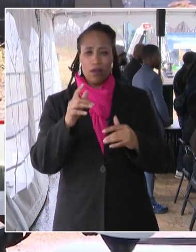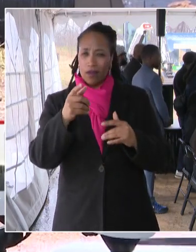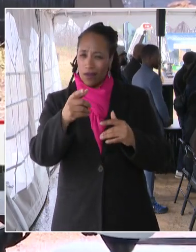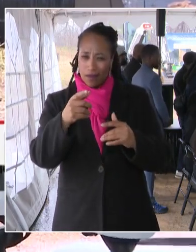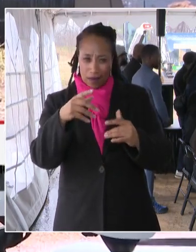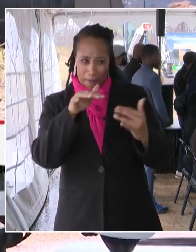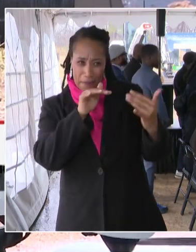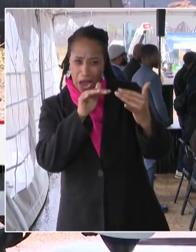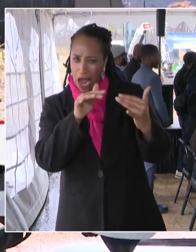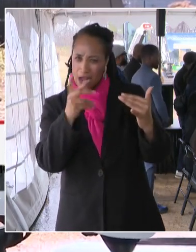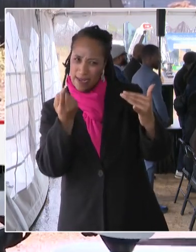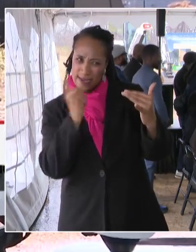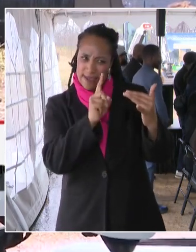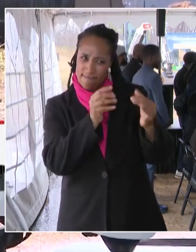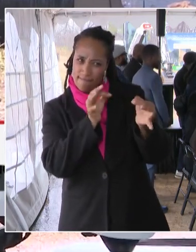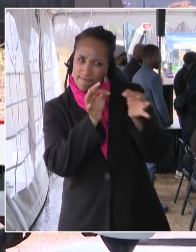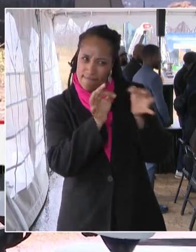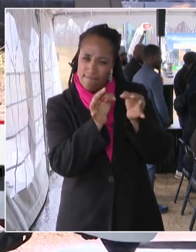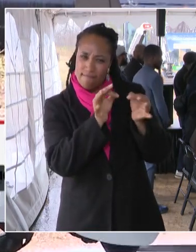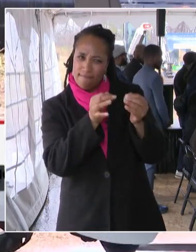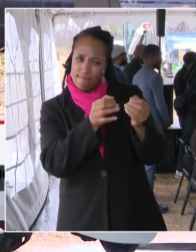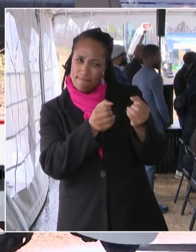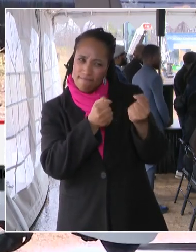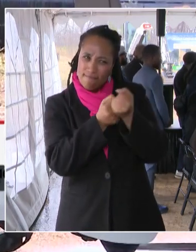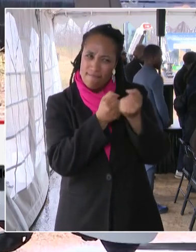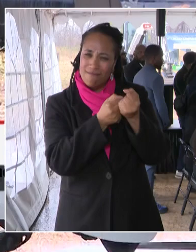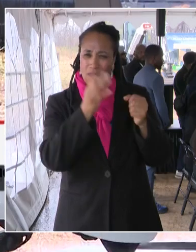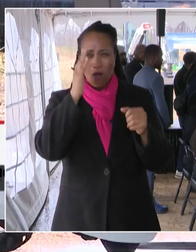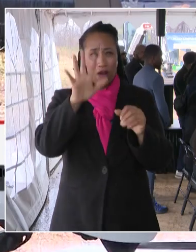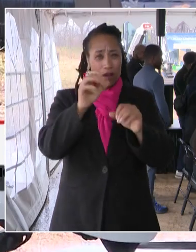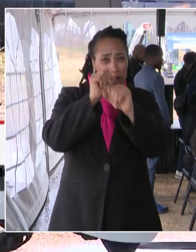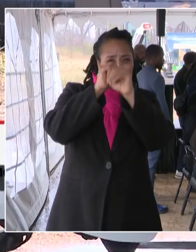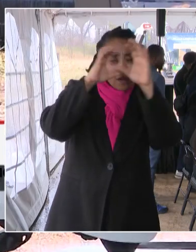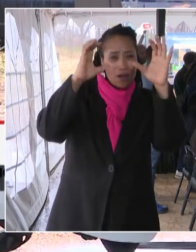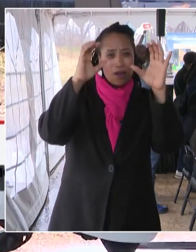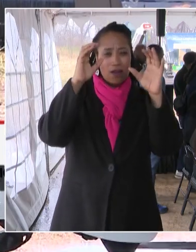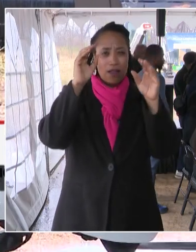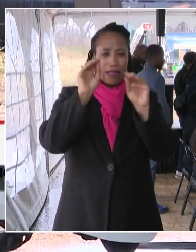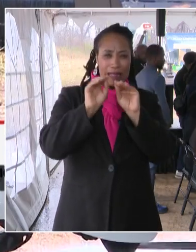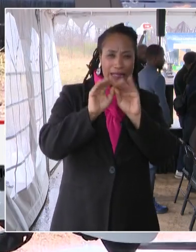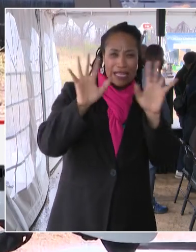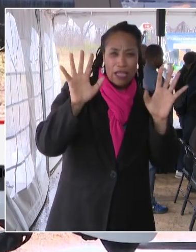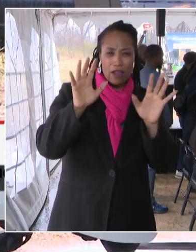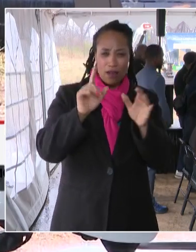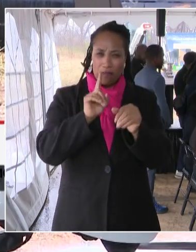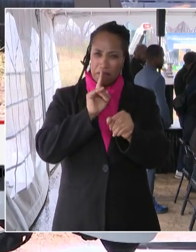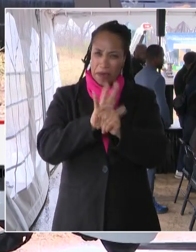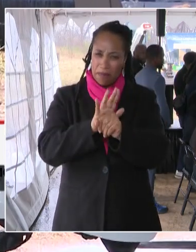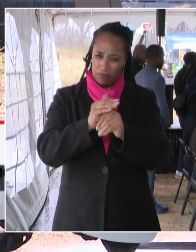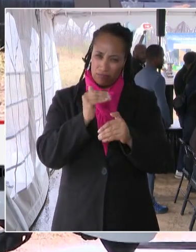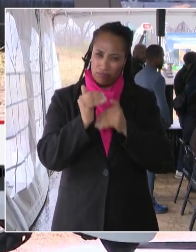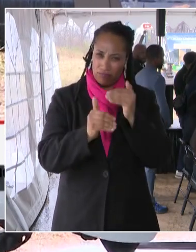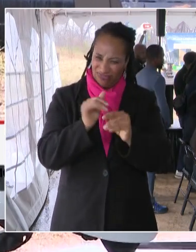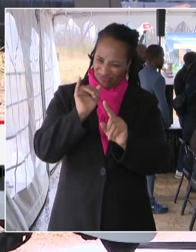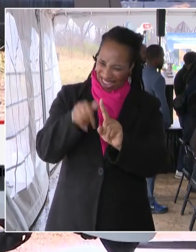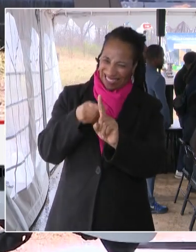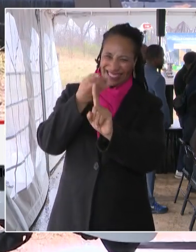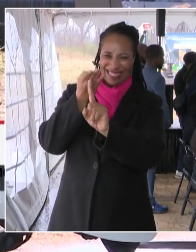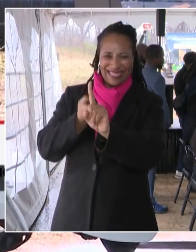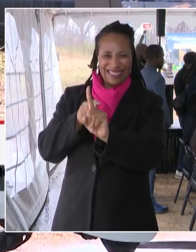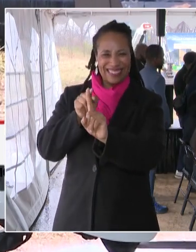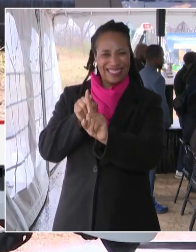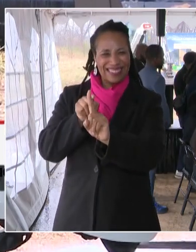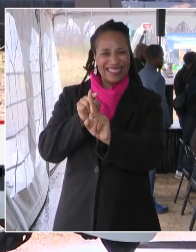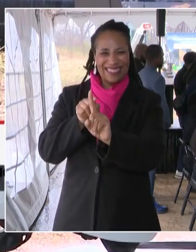tenacity, wisdom for every neighborhood in Washington, D.C., for the issues that matter most in our communities, for right here in